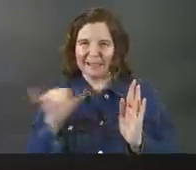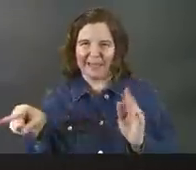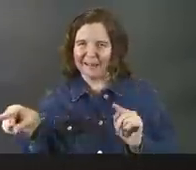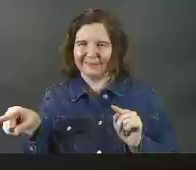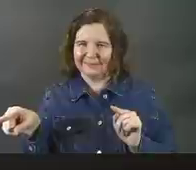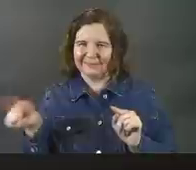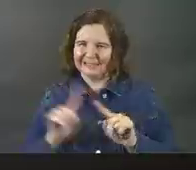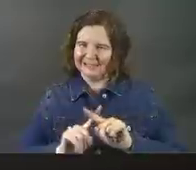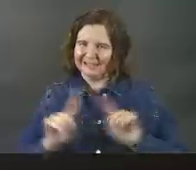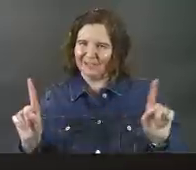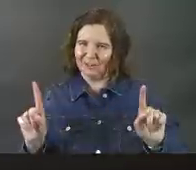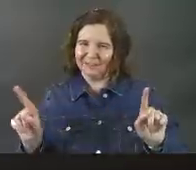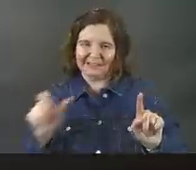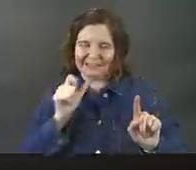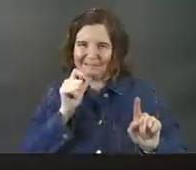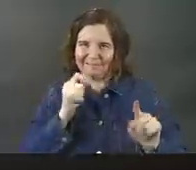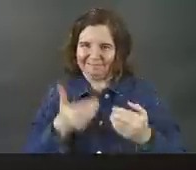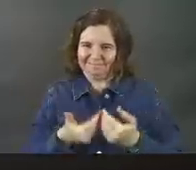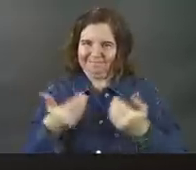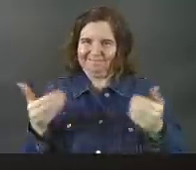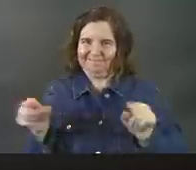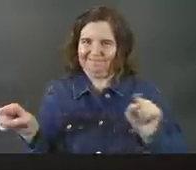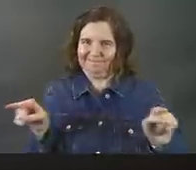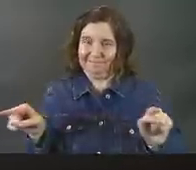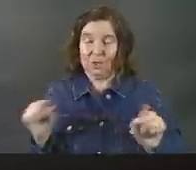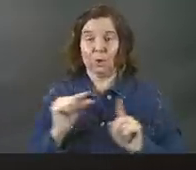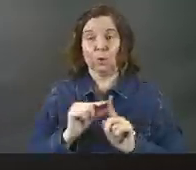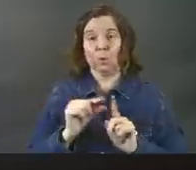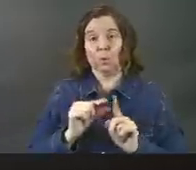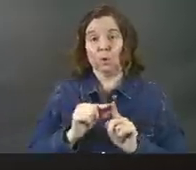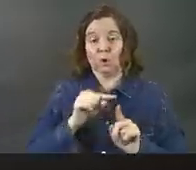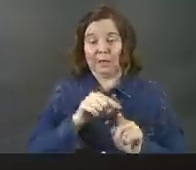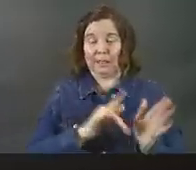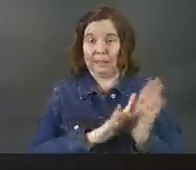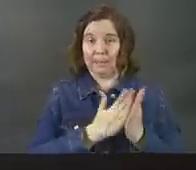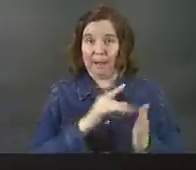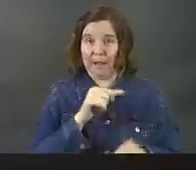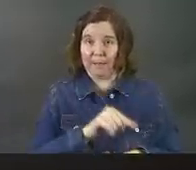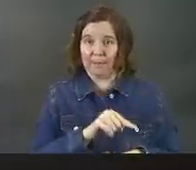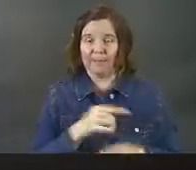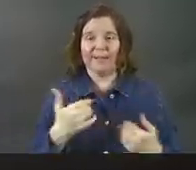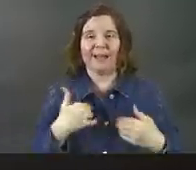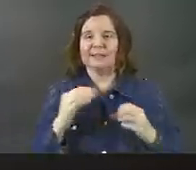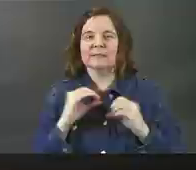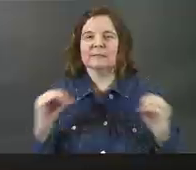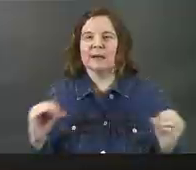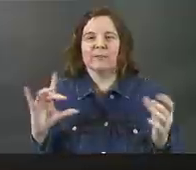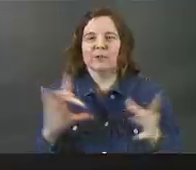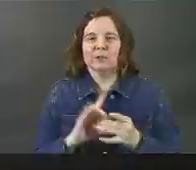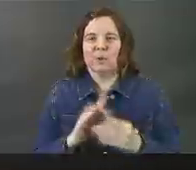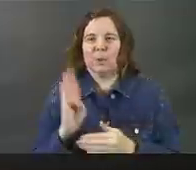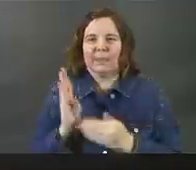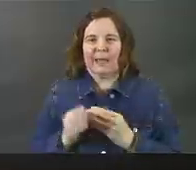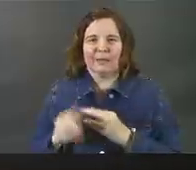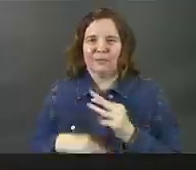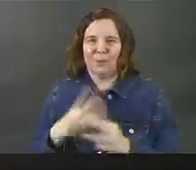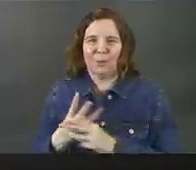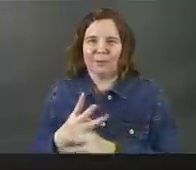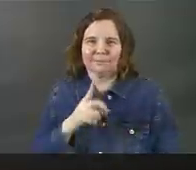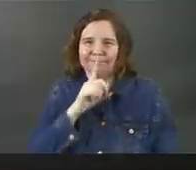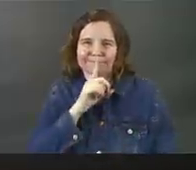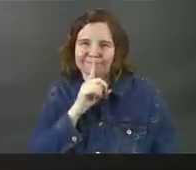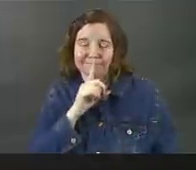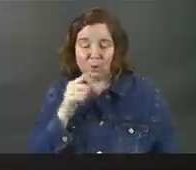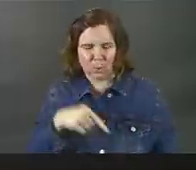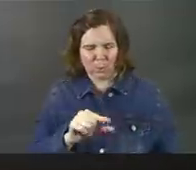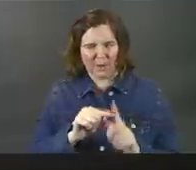all. In fact, it's not even close. The word apocalypse in the Bible has nothing to do with the end of the world. And so